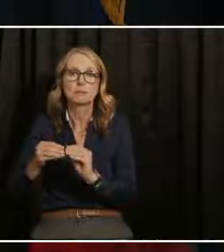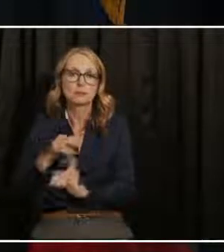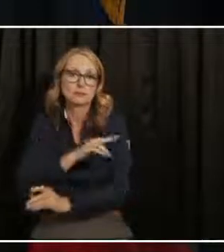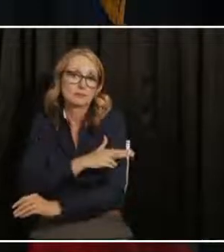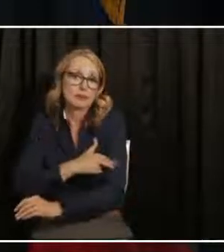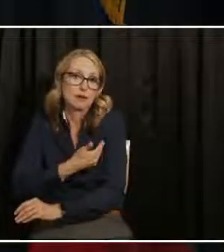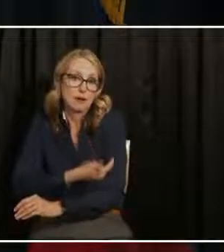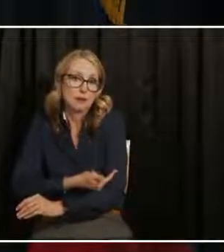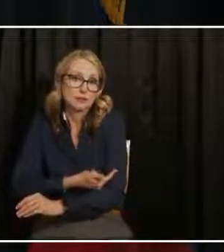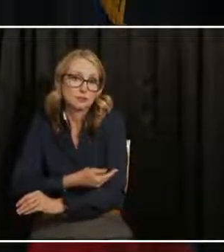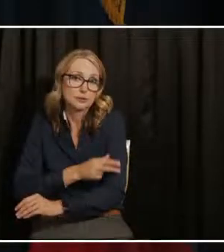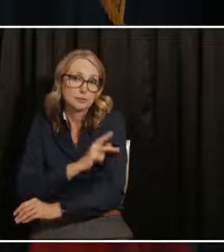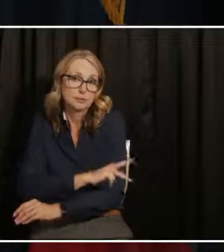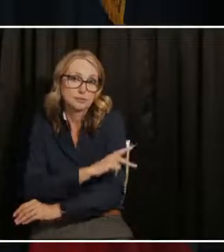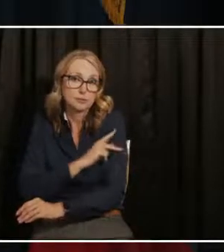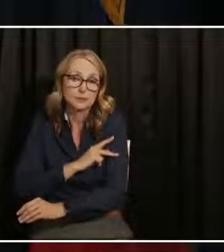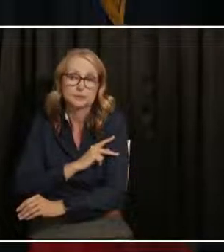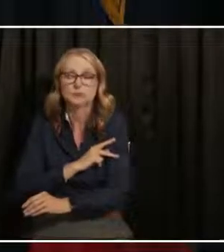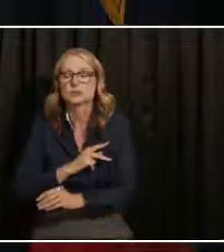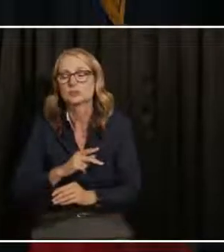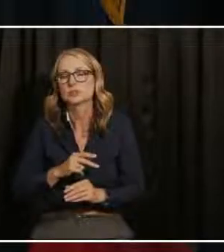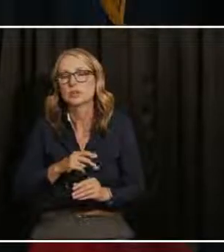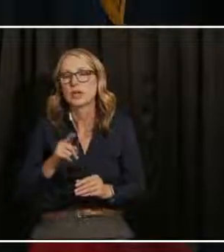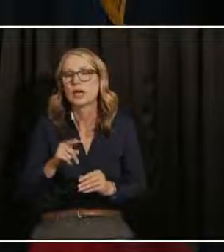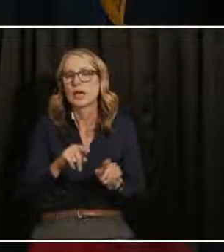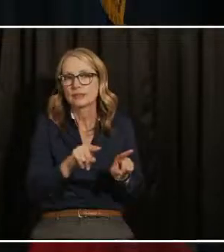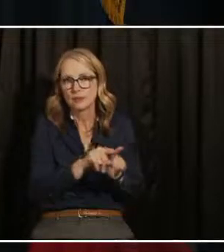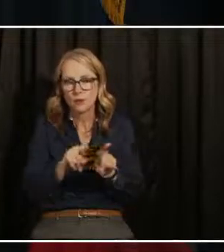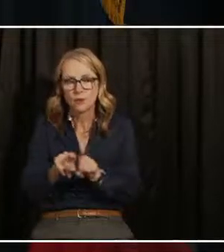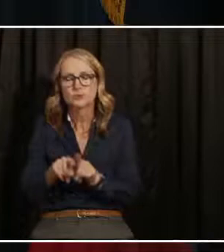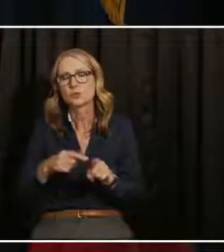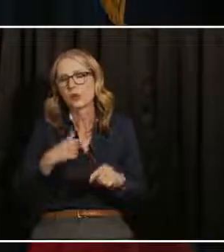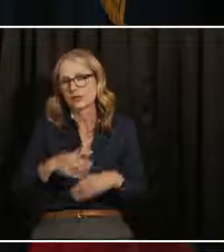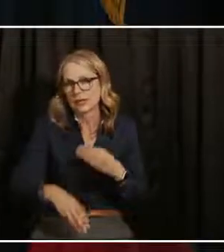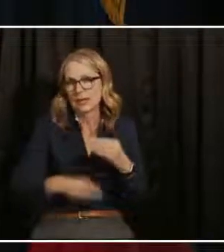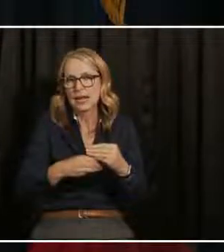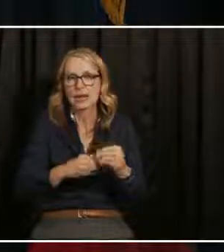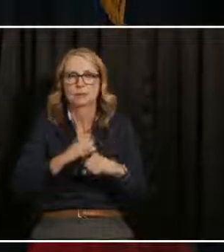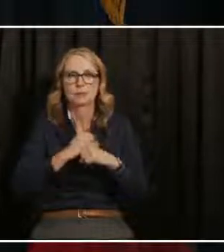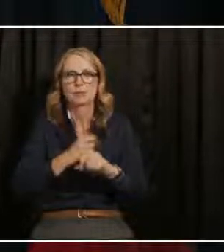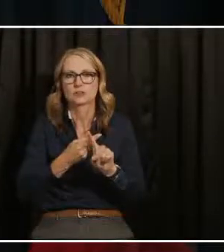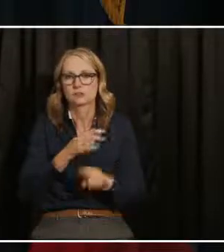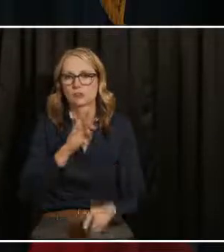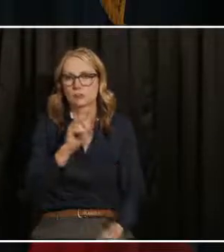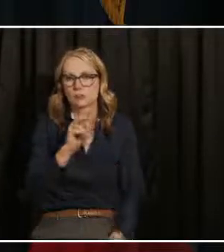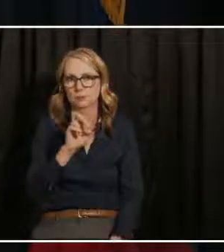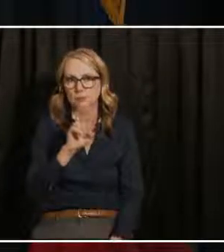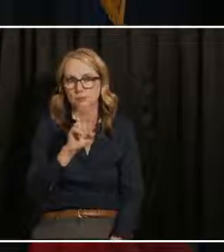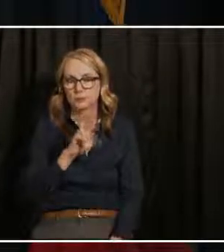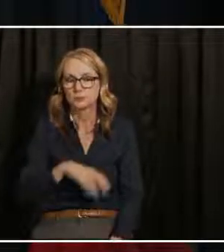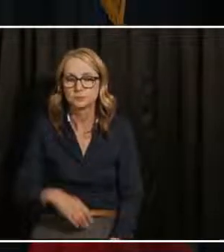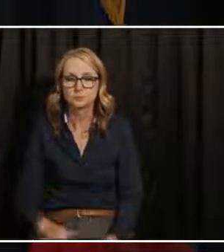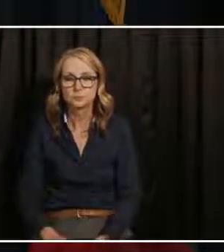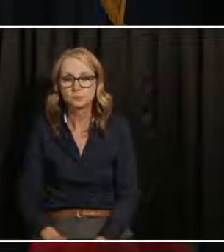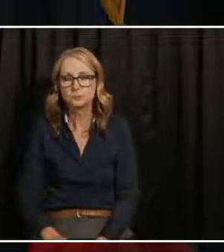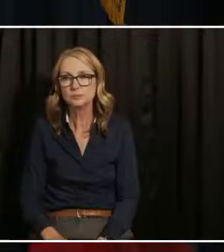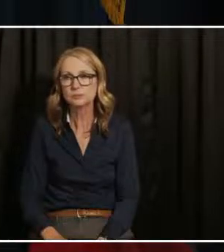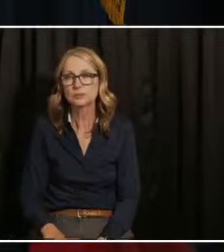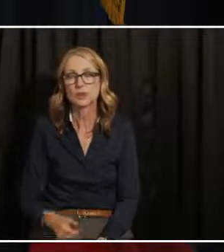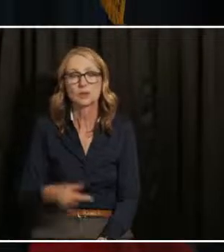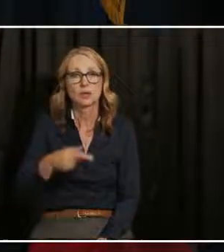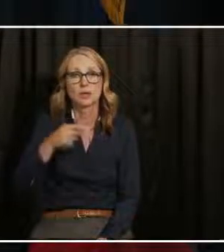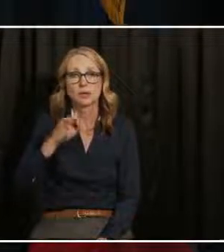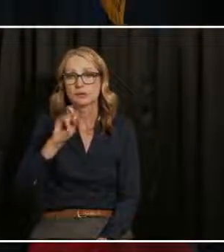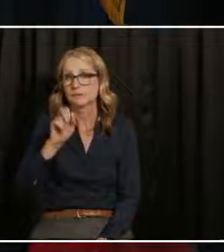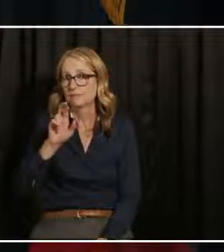extra protection you get from the booster. There was some data out today on Pfizer. There's still no advisory from the